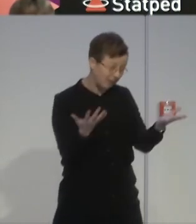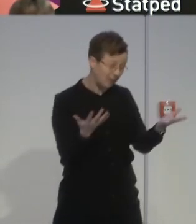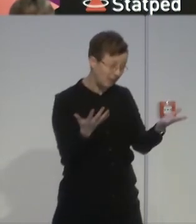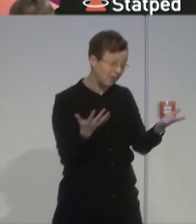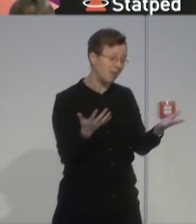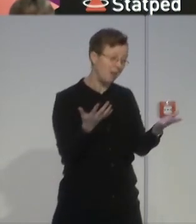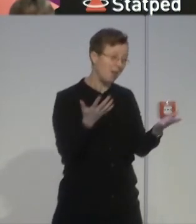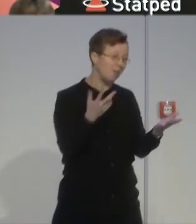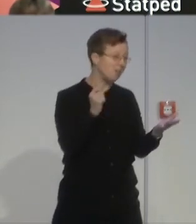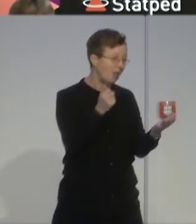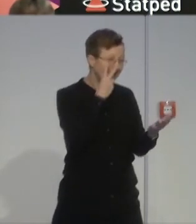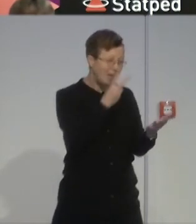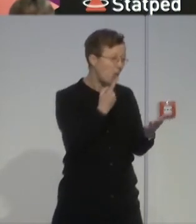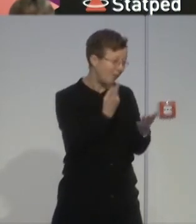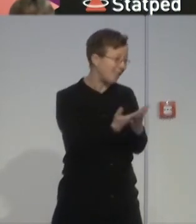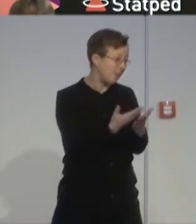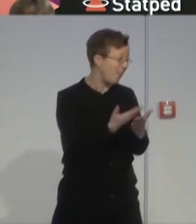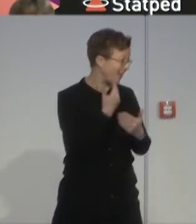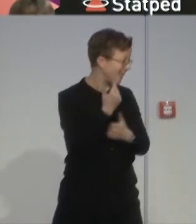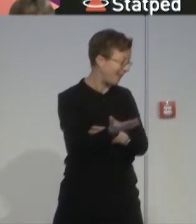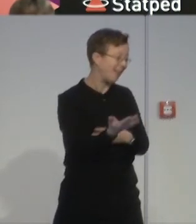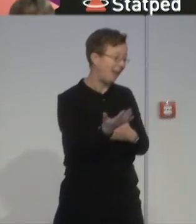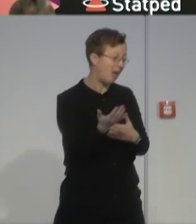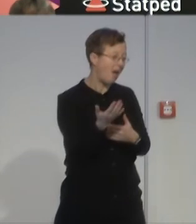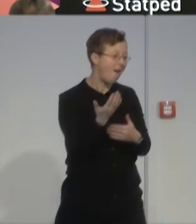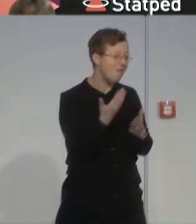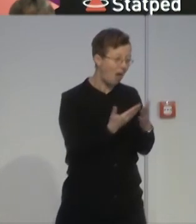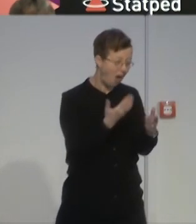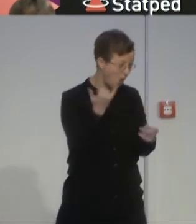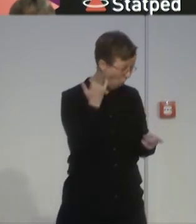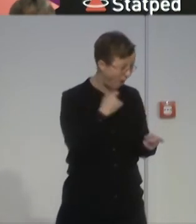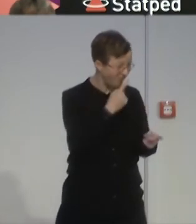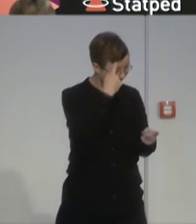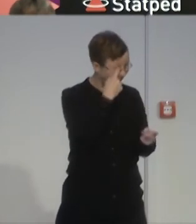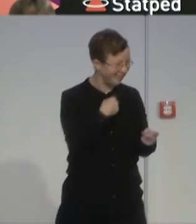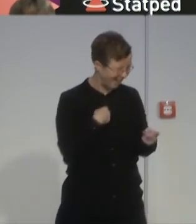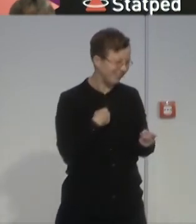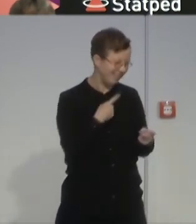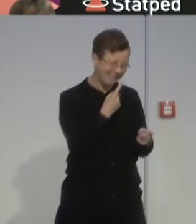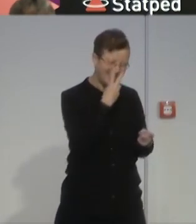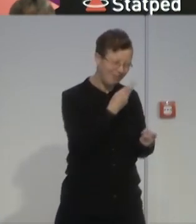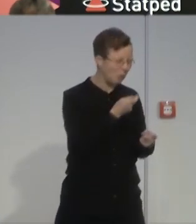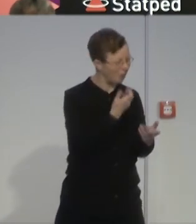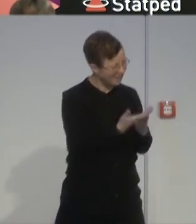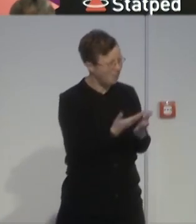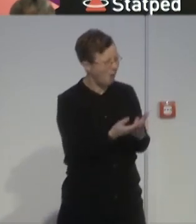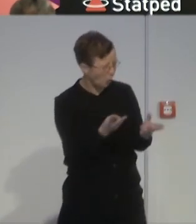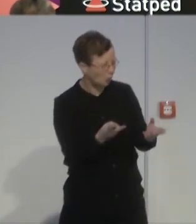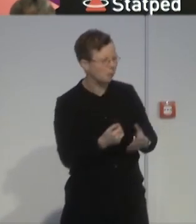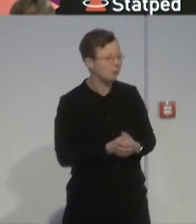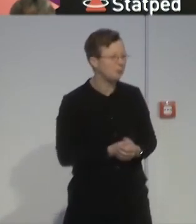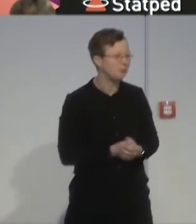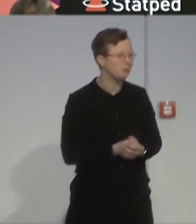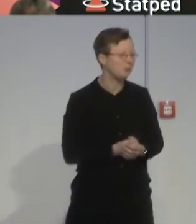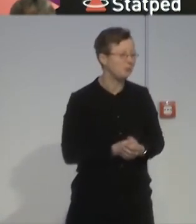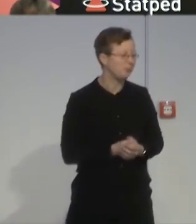We will see an example from Johanna, I know. We will see other examples.